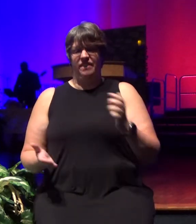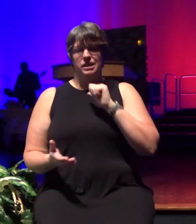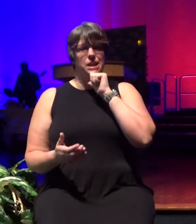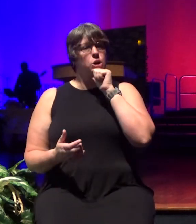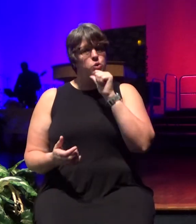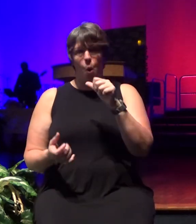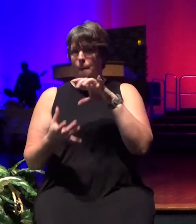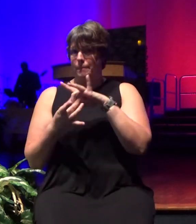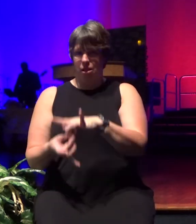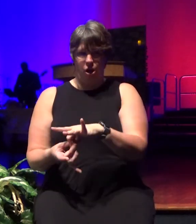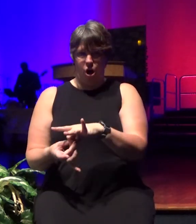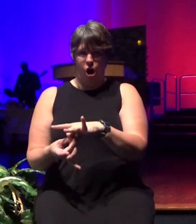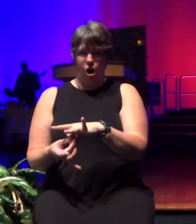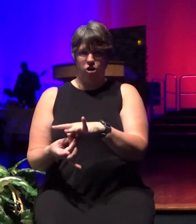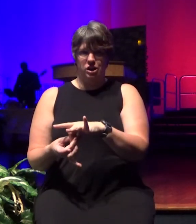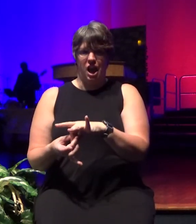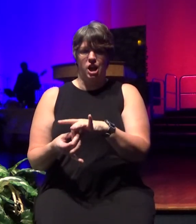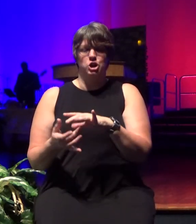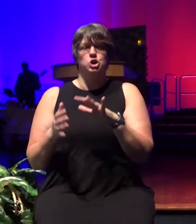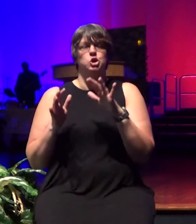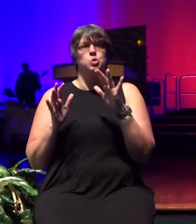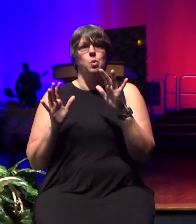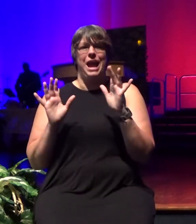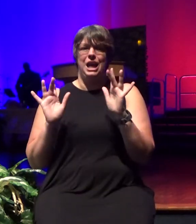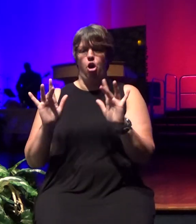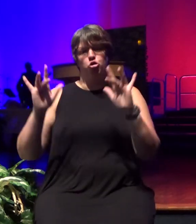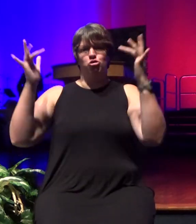the stories about ourselves,